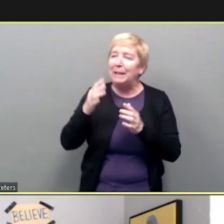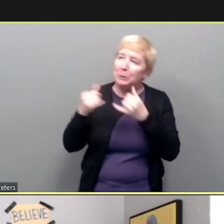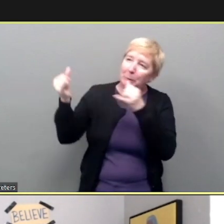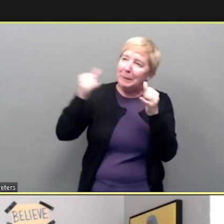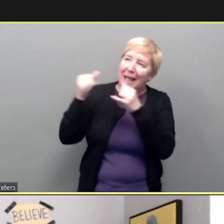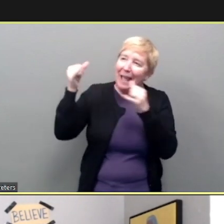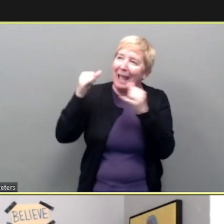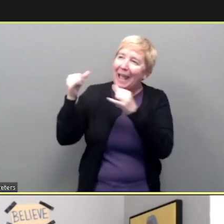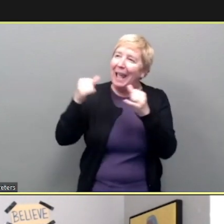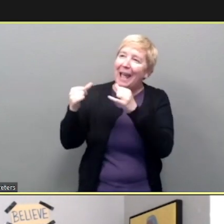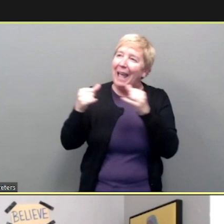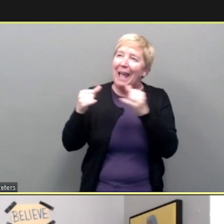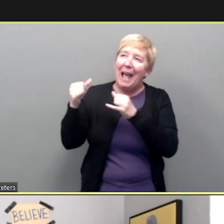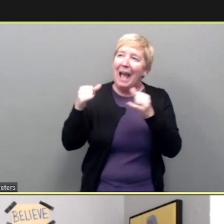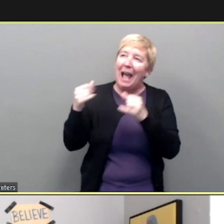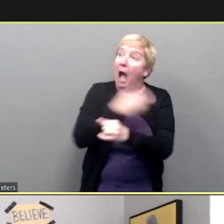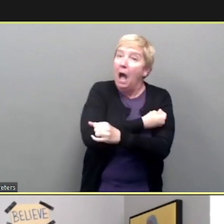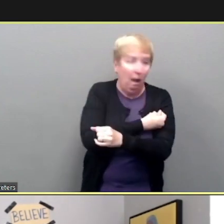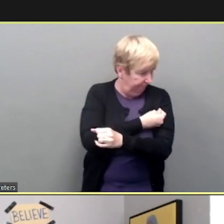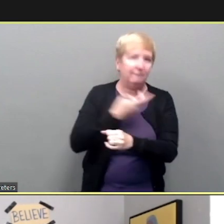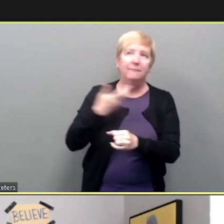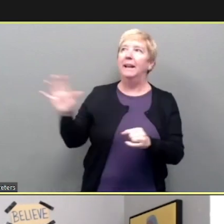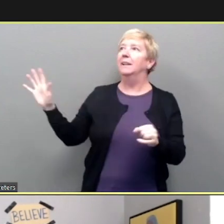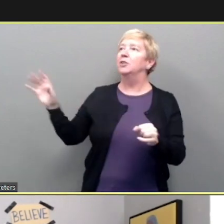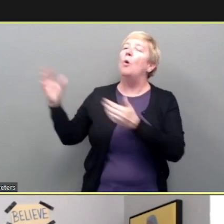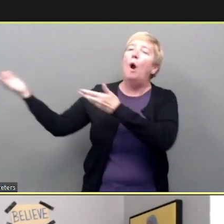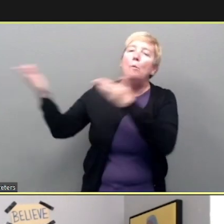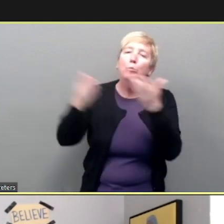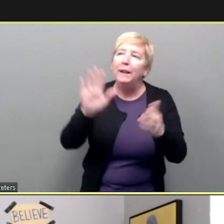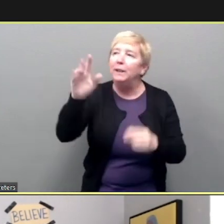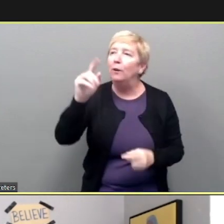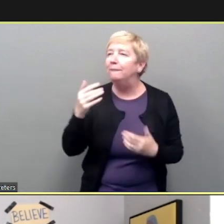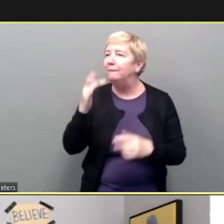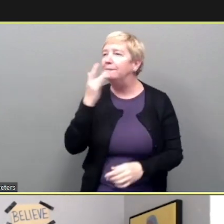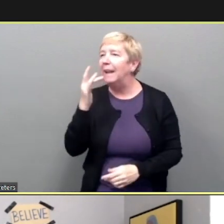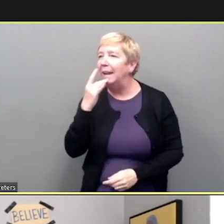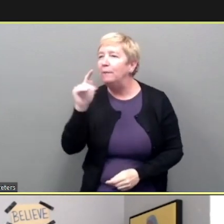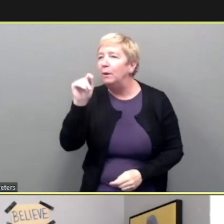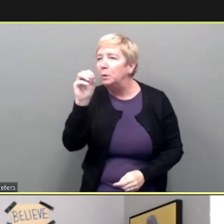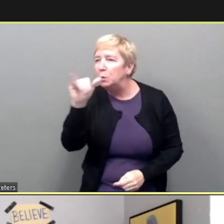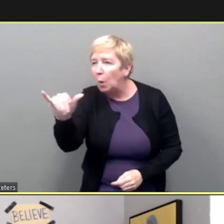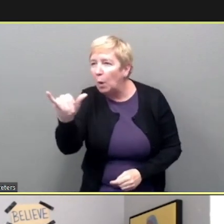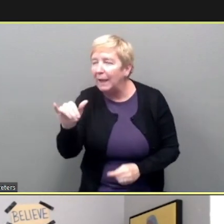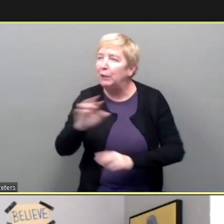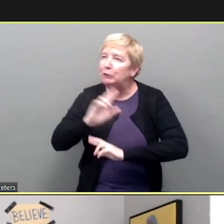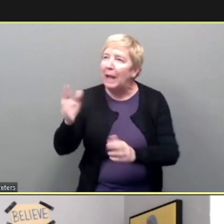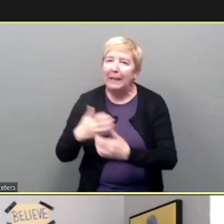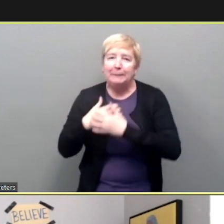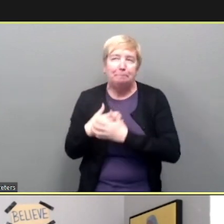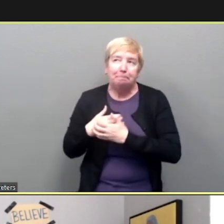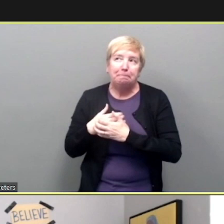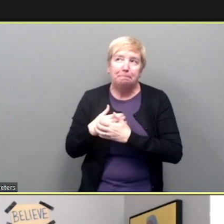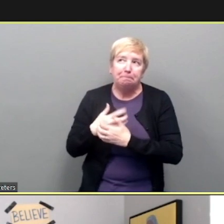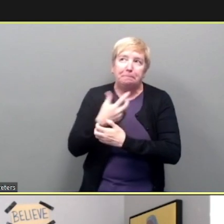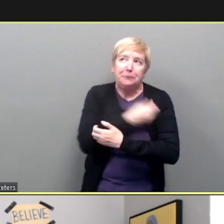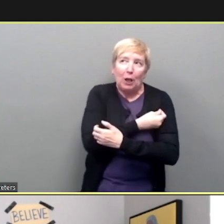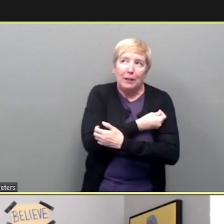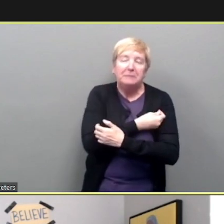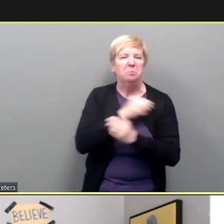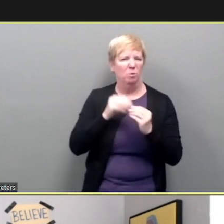feel it as much, or bring a favorite stuffed animal or a toy to take with you when you get your shot. Next